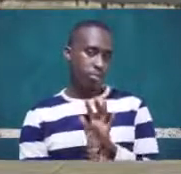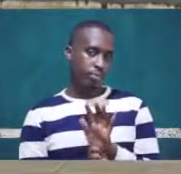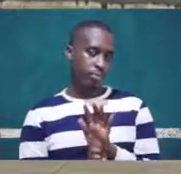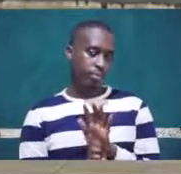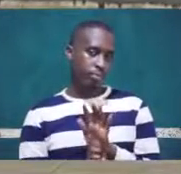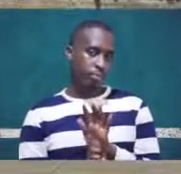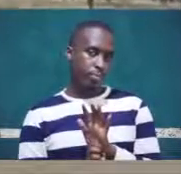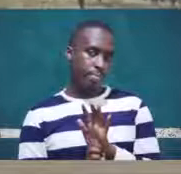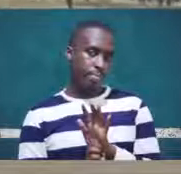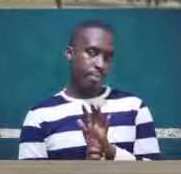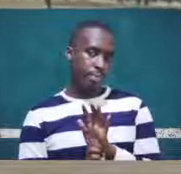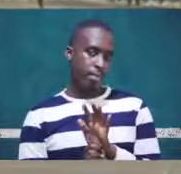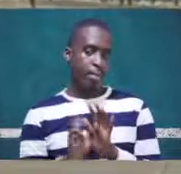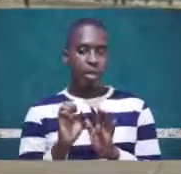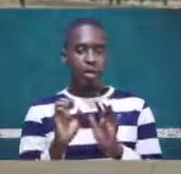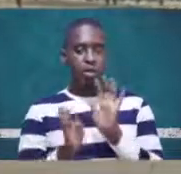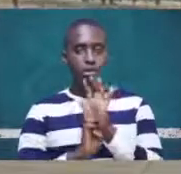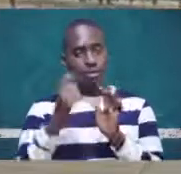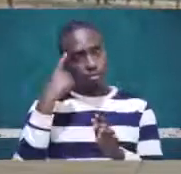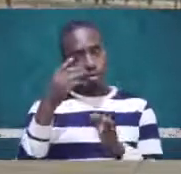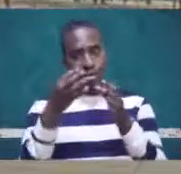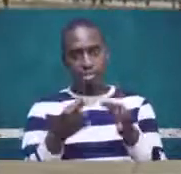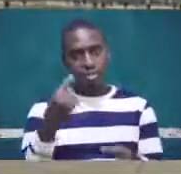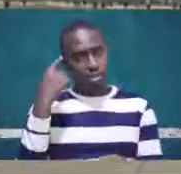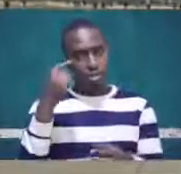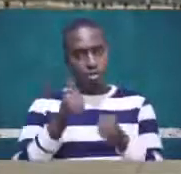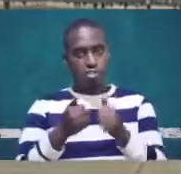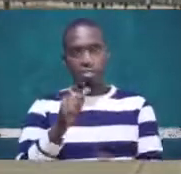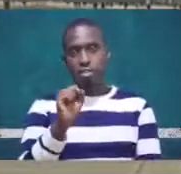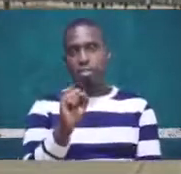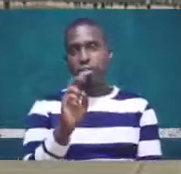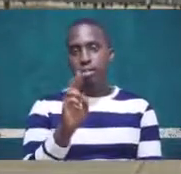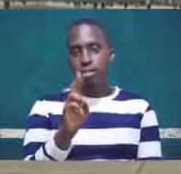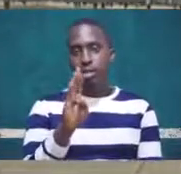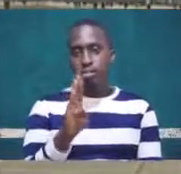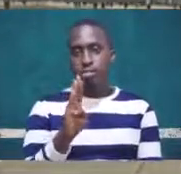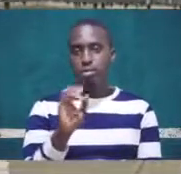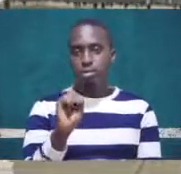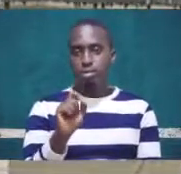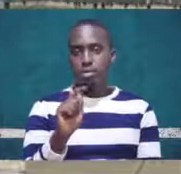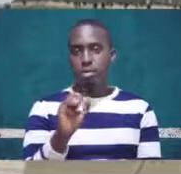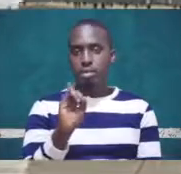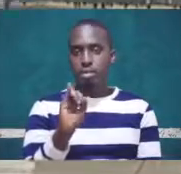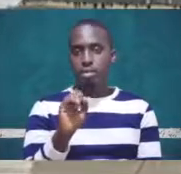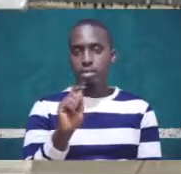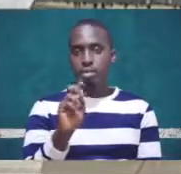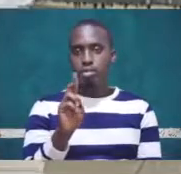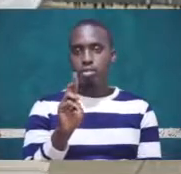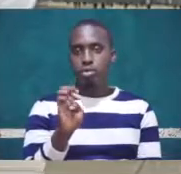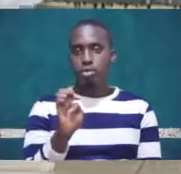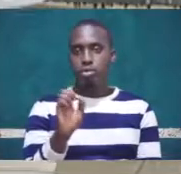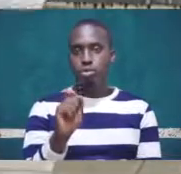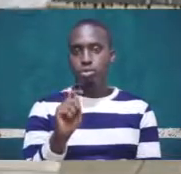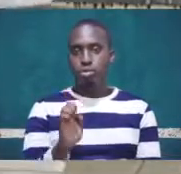of the substitutes? We can talk about maybe peas and beans. Peas